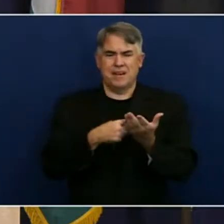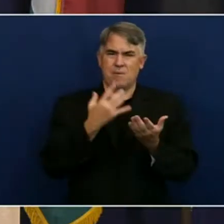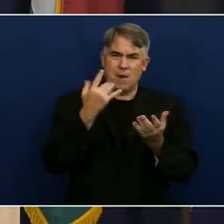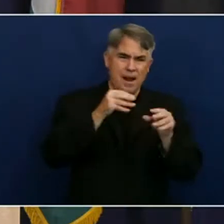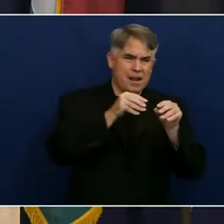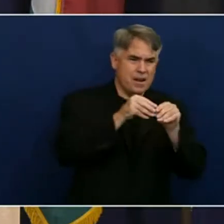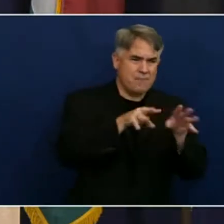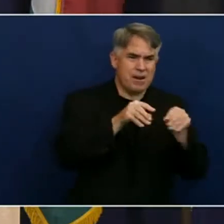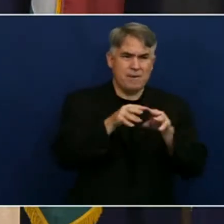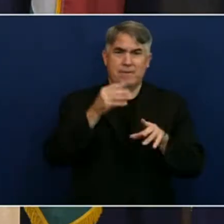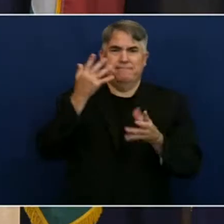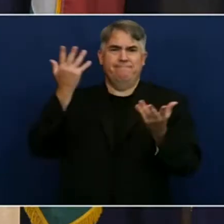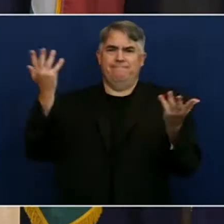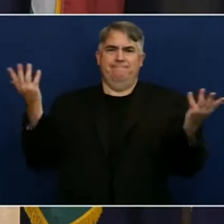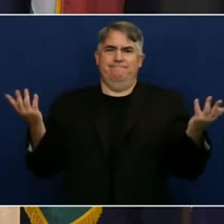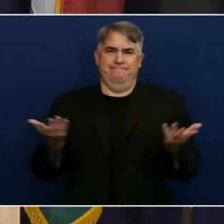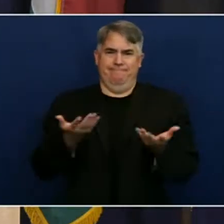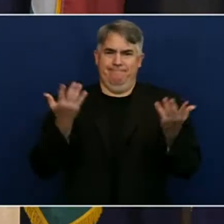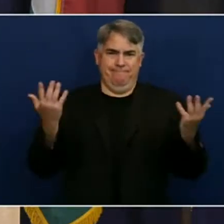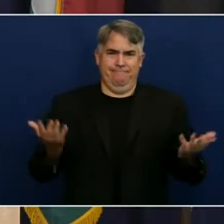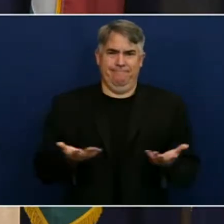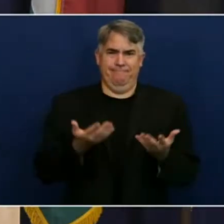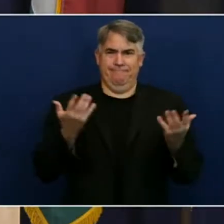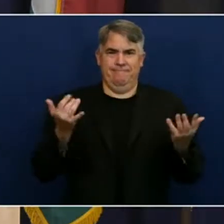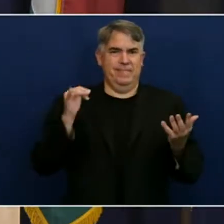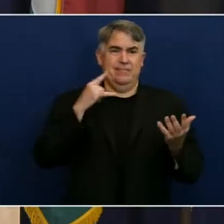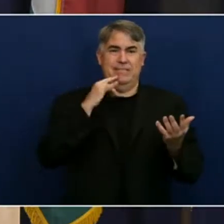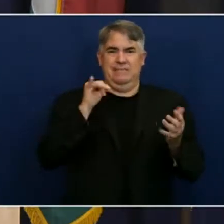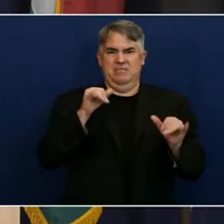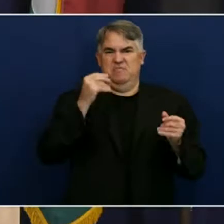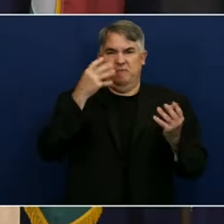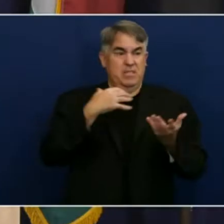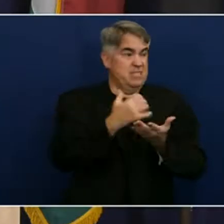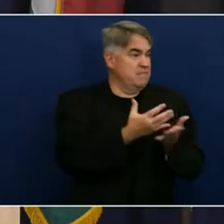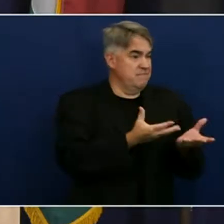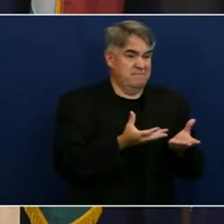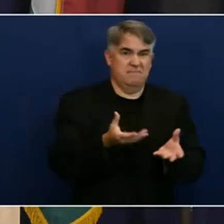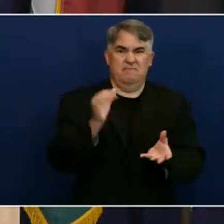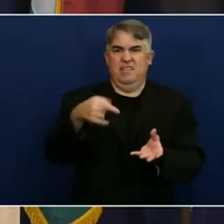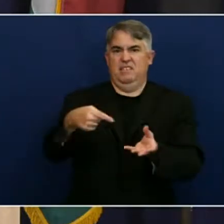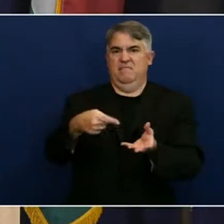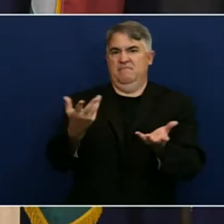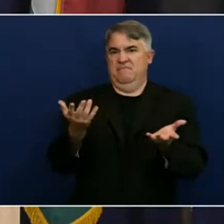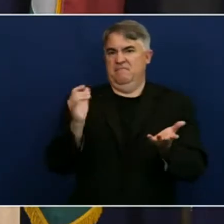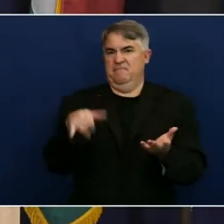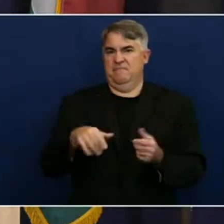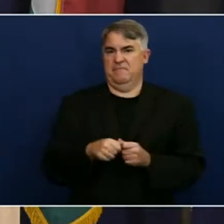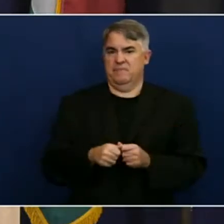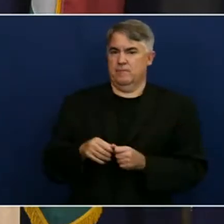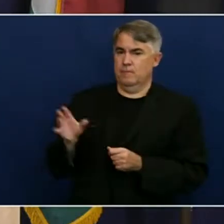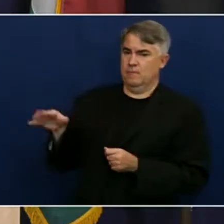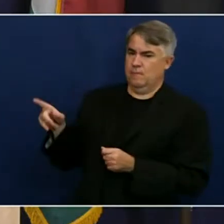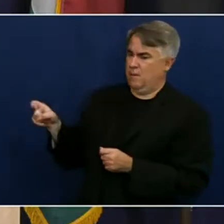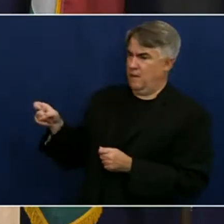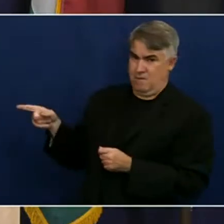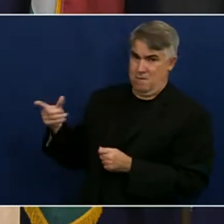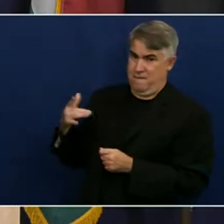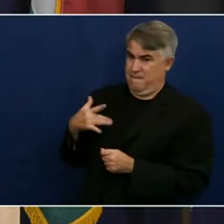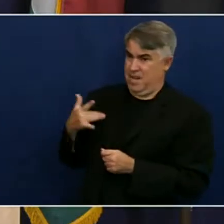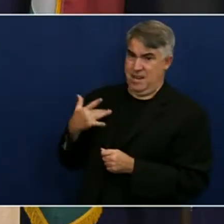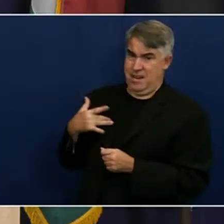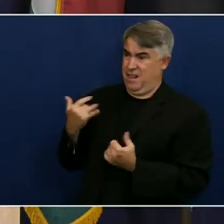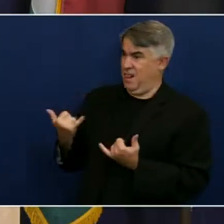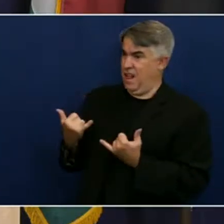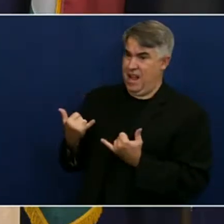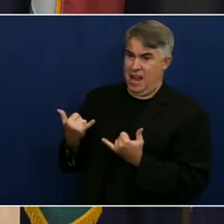this virus is transmitted has not changed. I wonder if you feel if people are getting maybe a little careless now that we have so